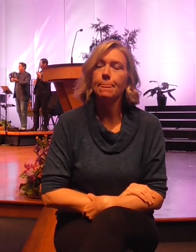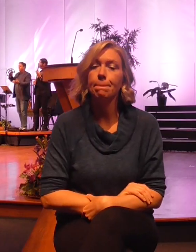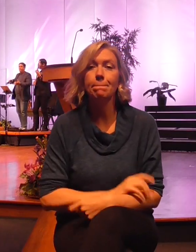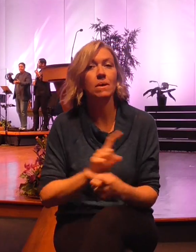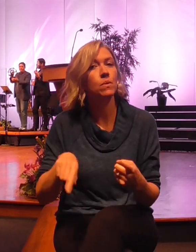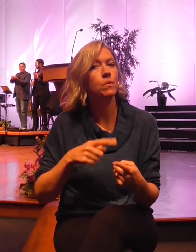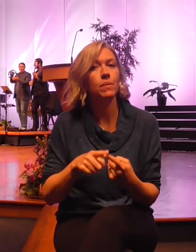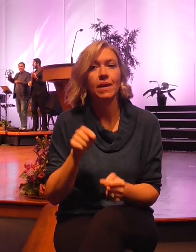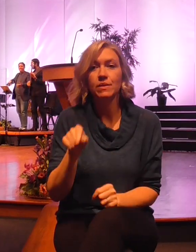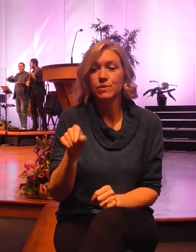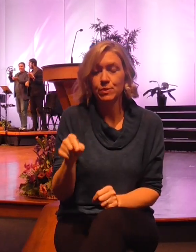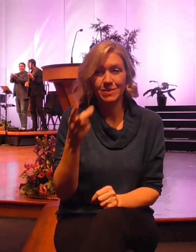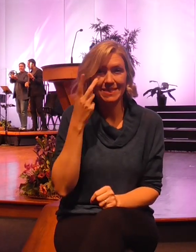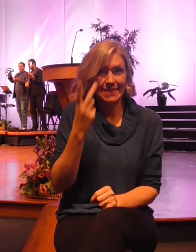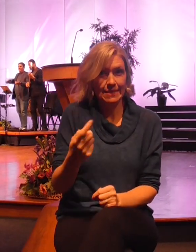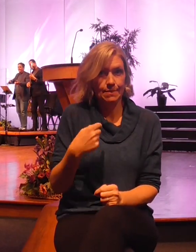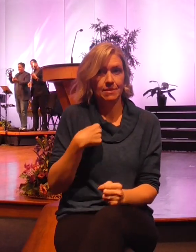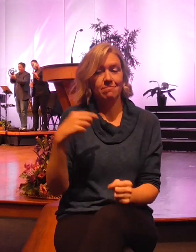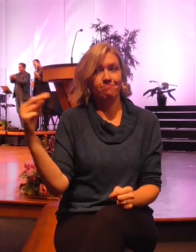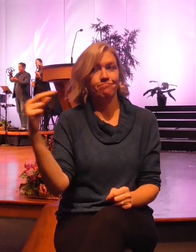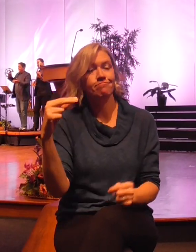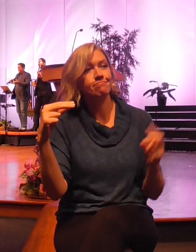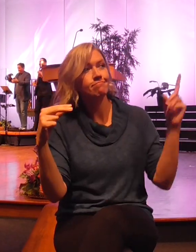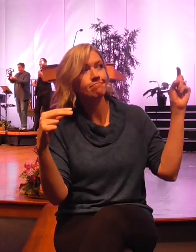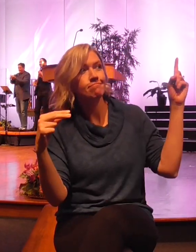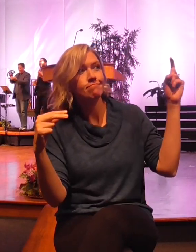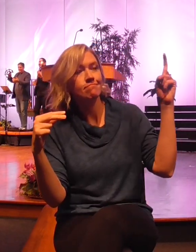when you see me coming home.